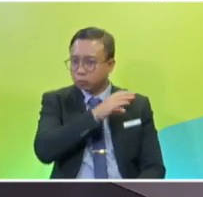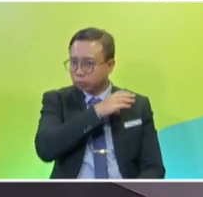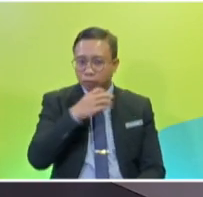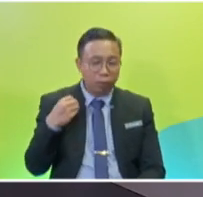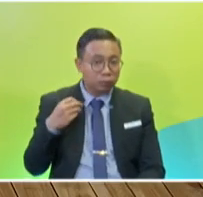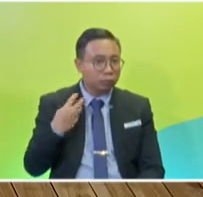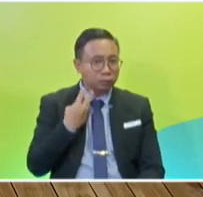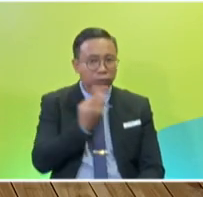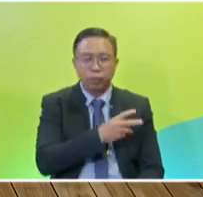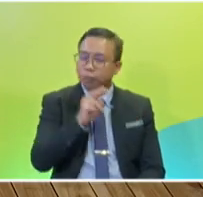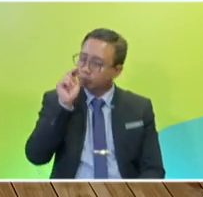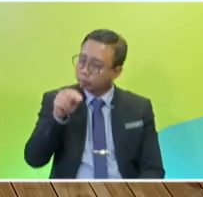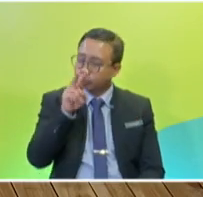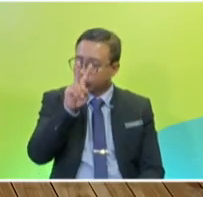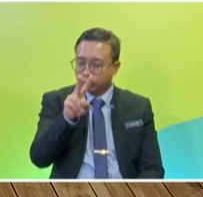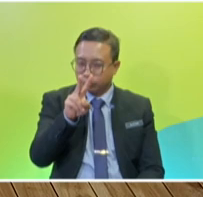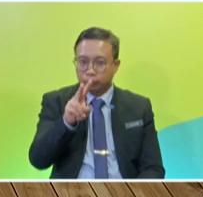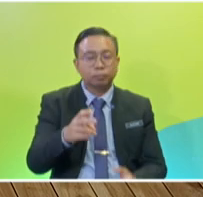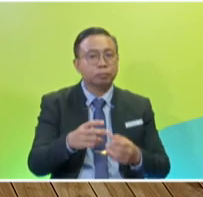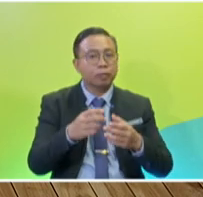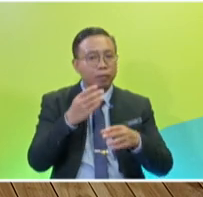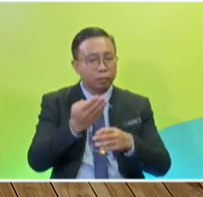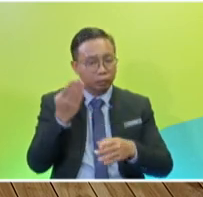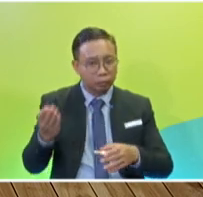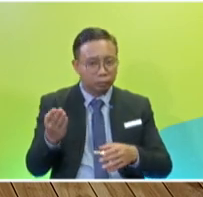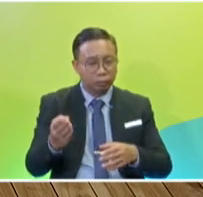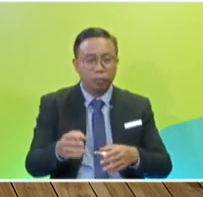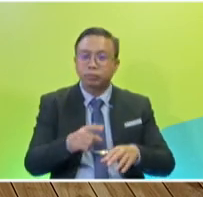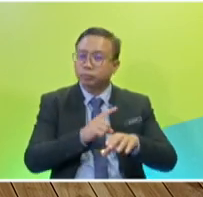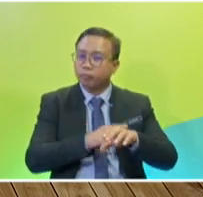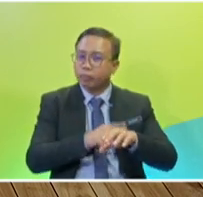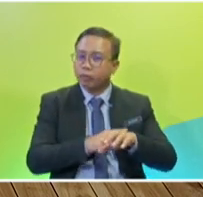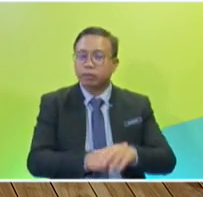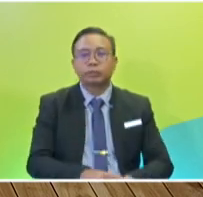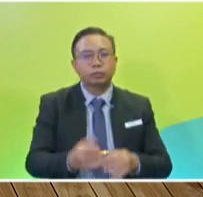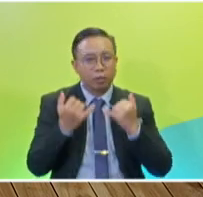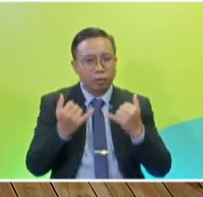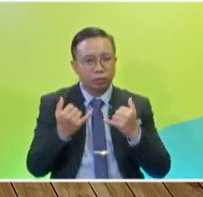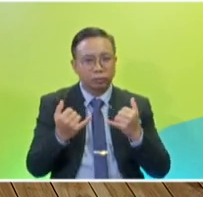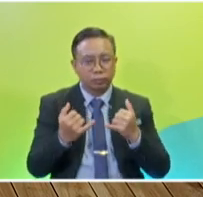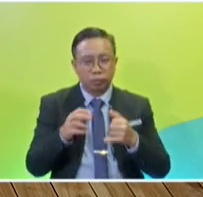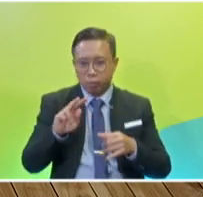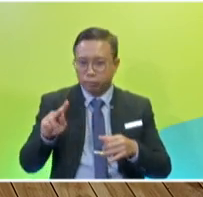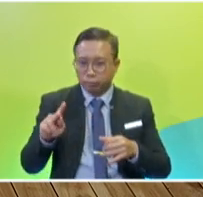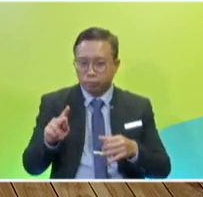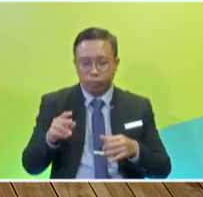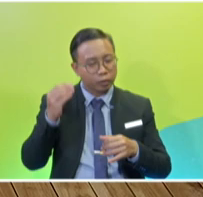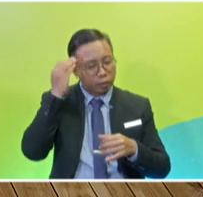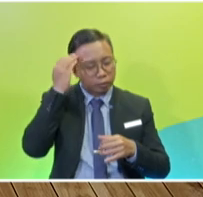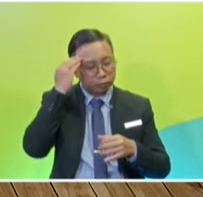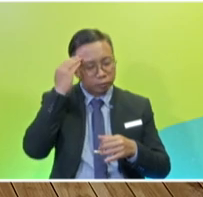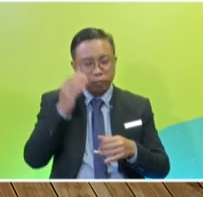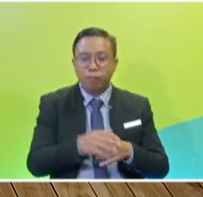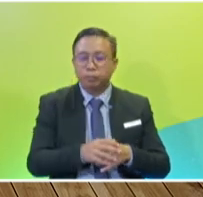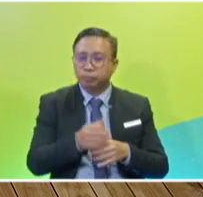to identify these two crucial elements. And what are they? Situation and task. Now, students, if you are able to identify your situation and